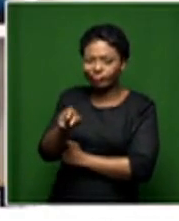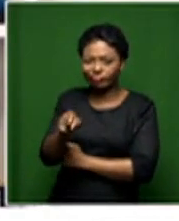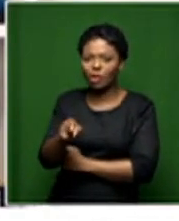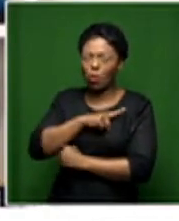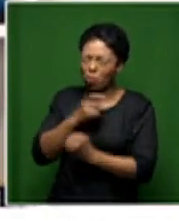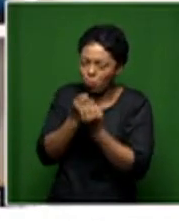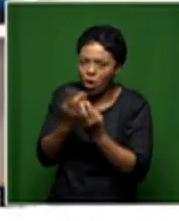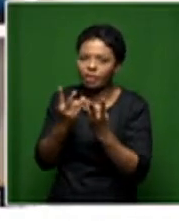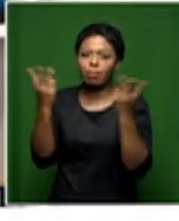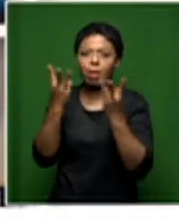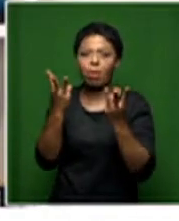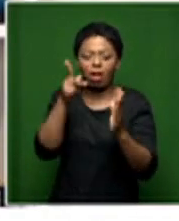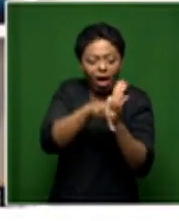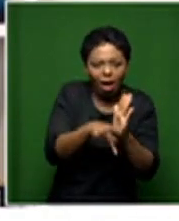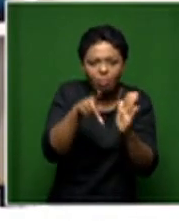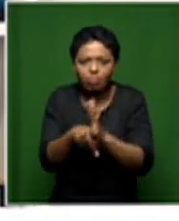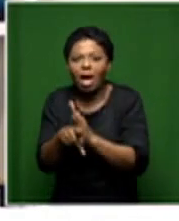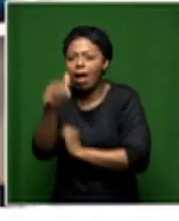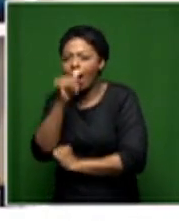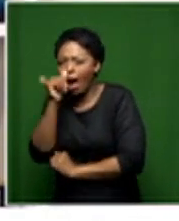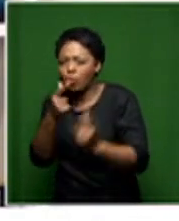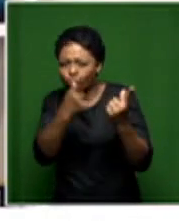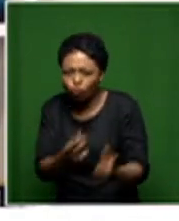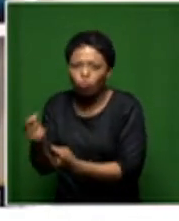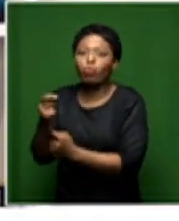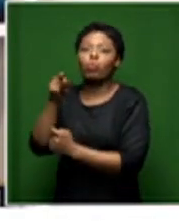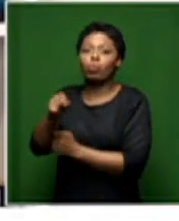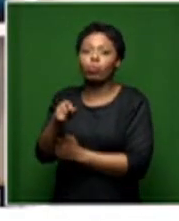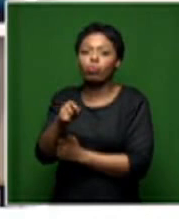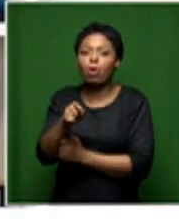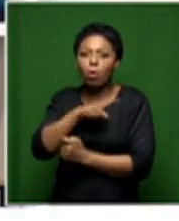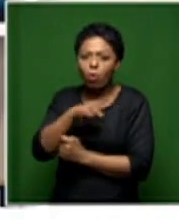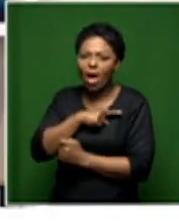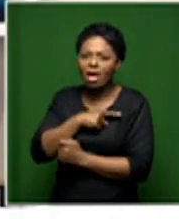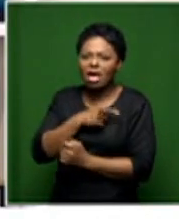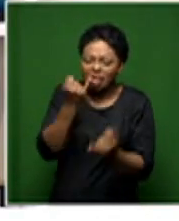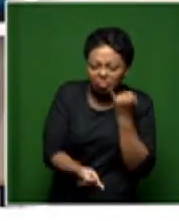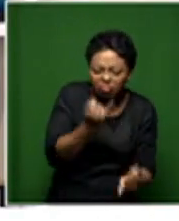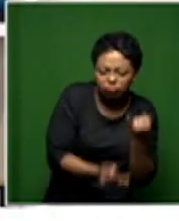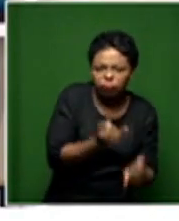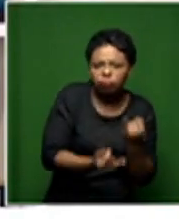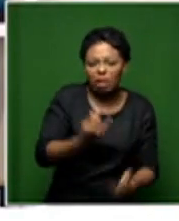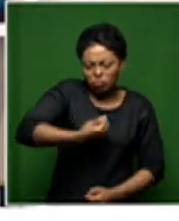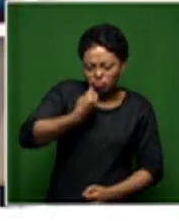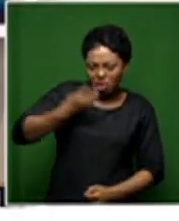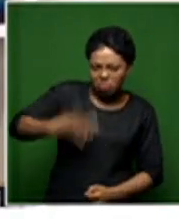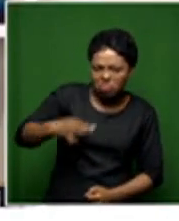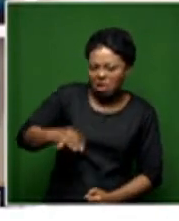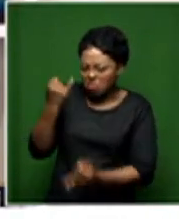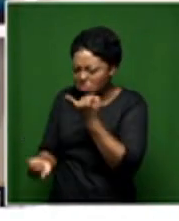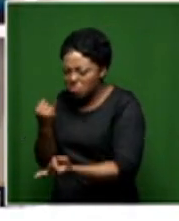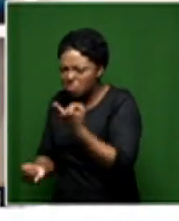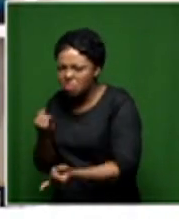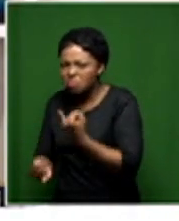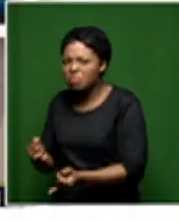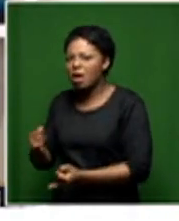people who commit crimes in closed doors. And they sleep with young girls, they sleep with young boys, and they drug them,